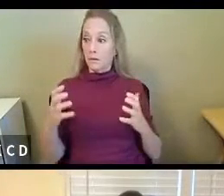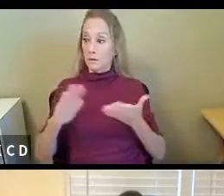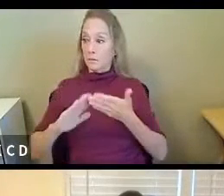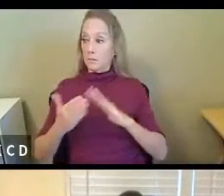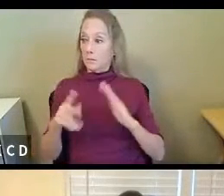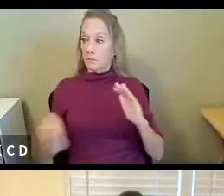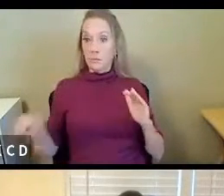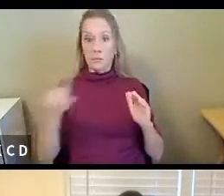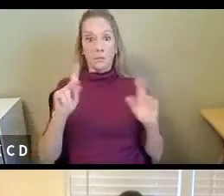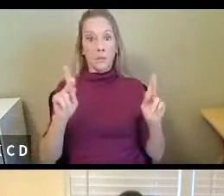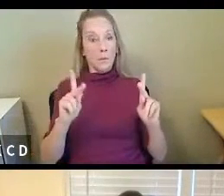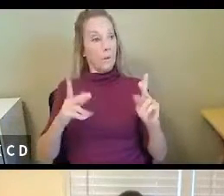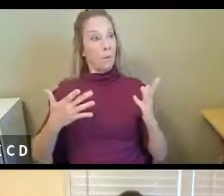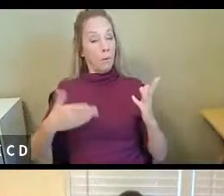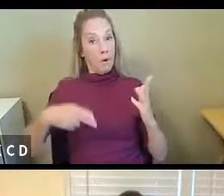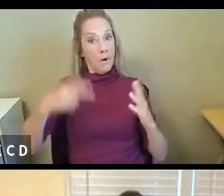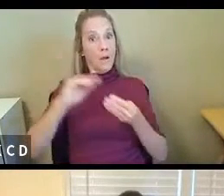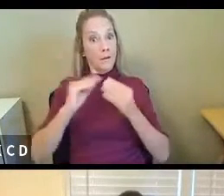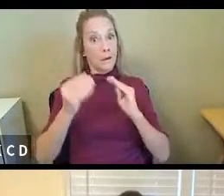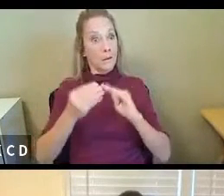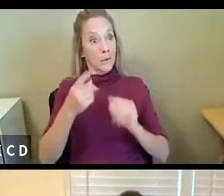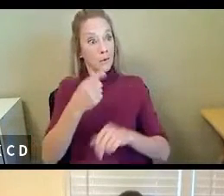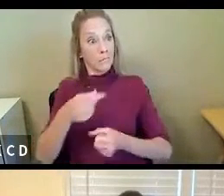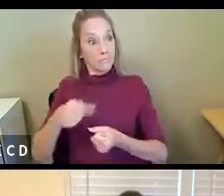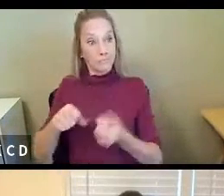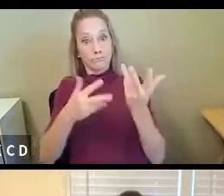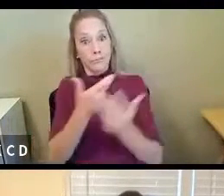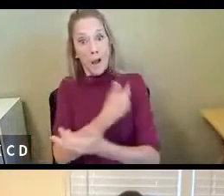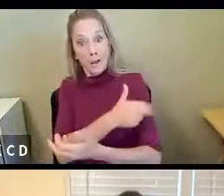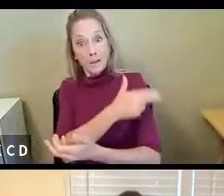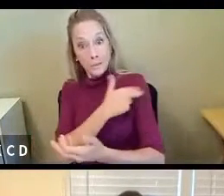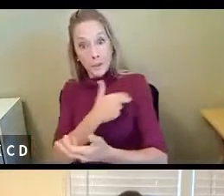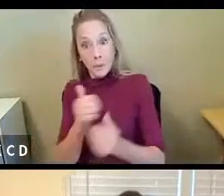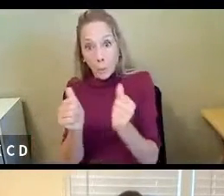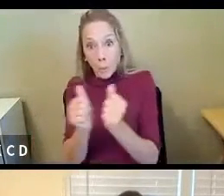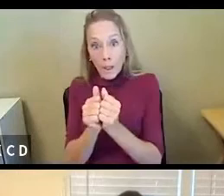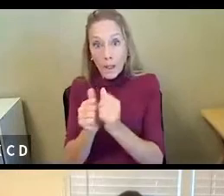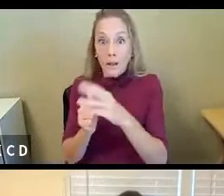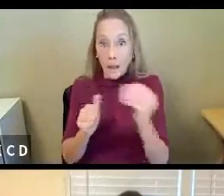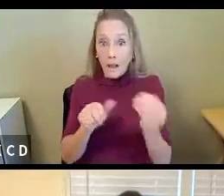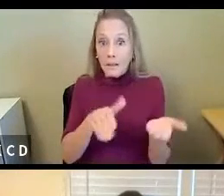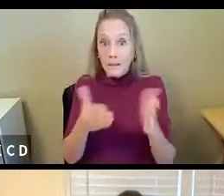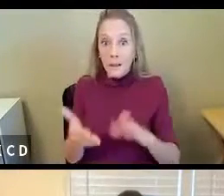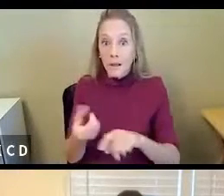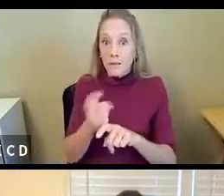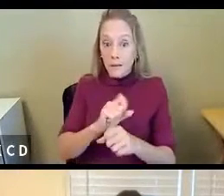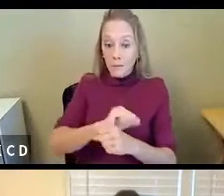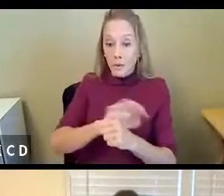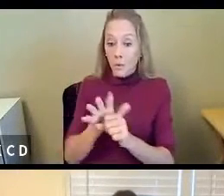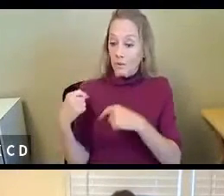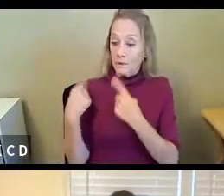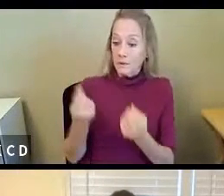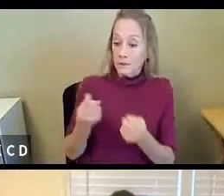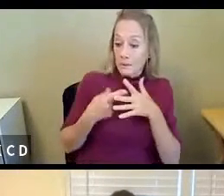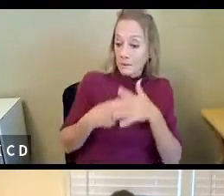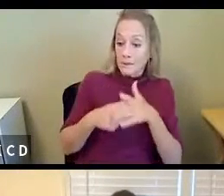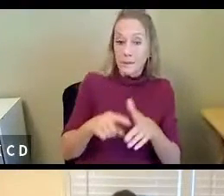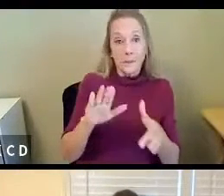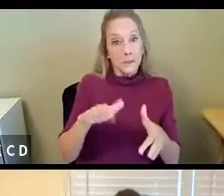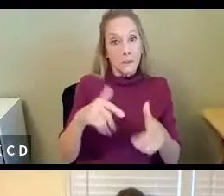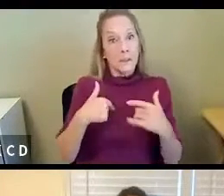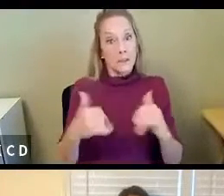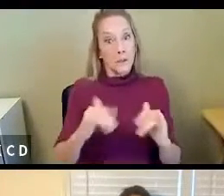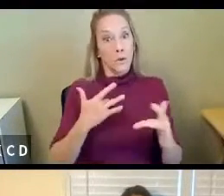the highest numbers of people hospitalized with and dying from COVID-19 since the beginning. I'm deeply